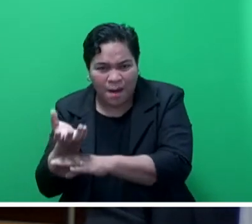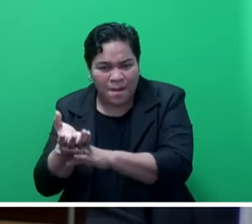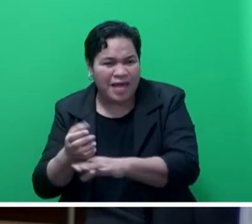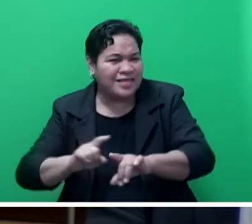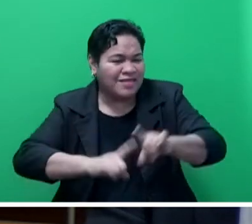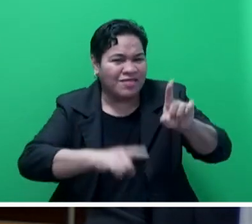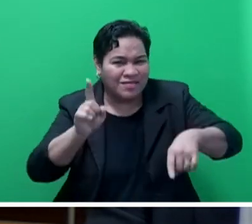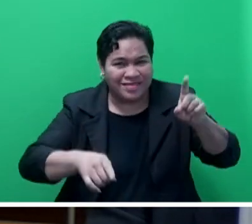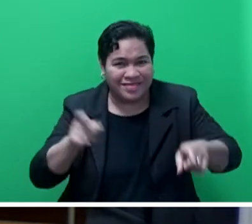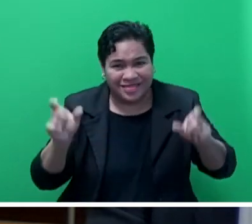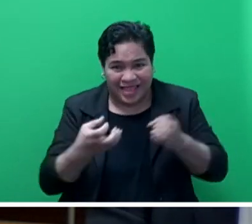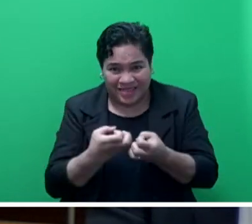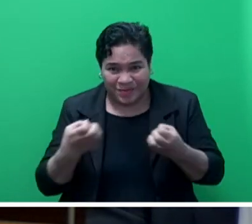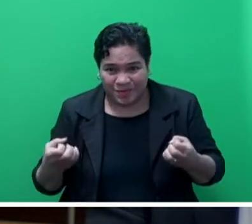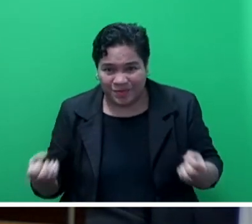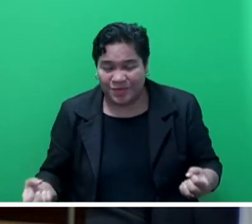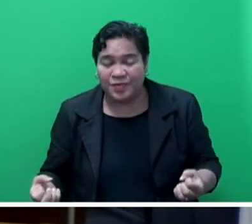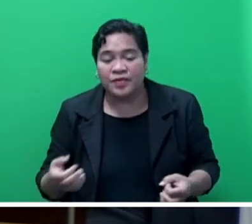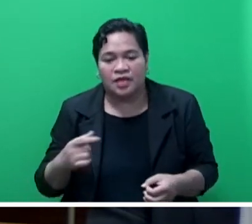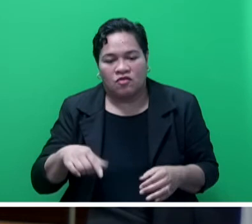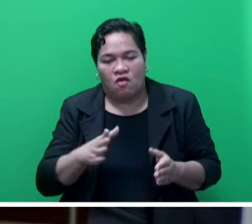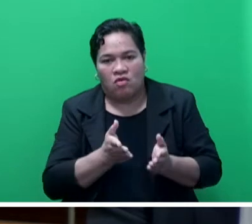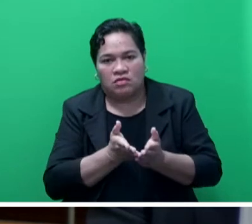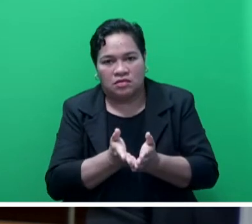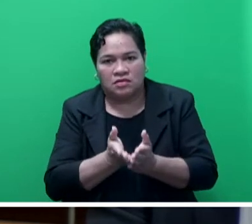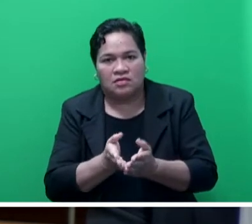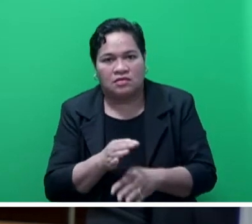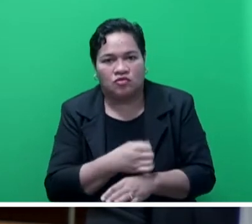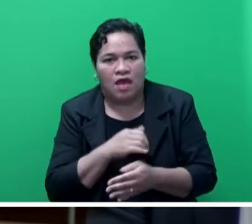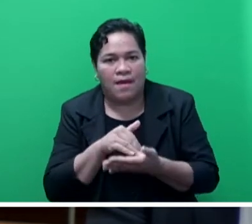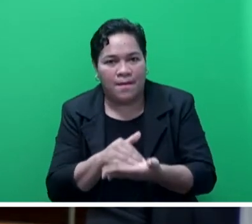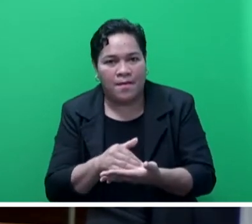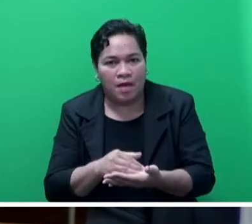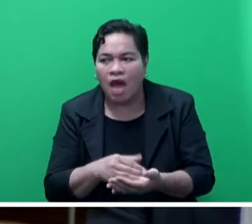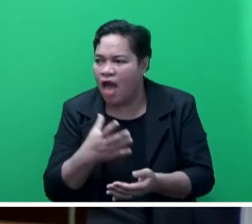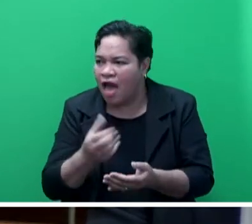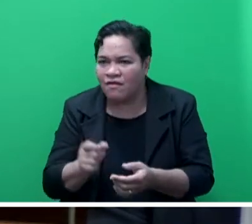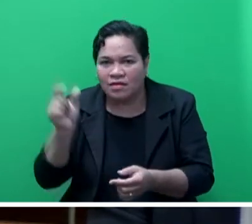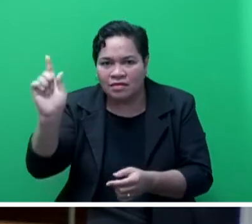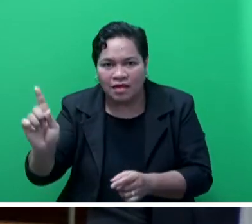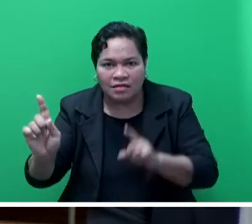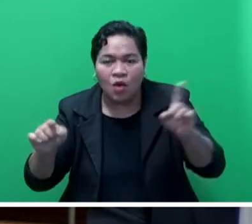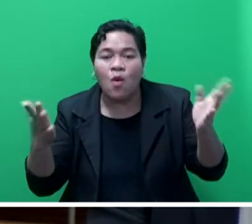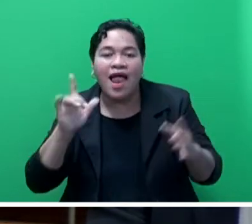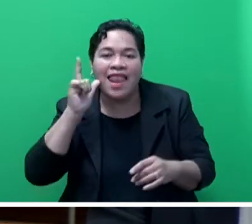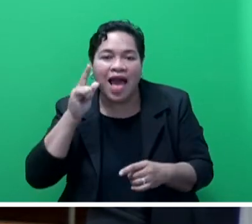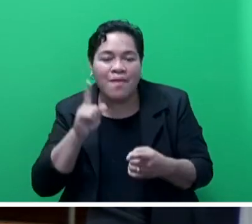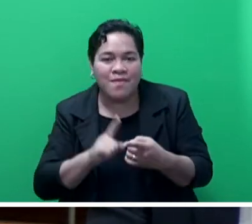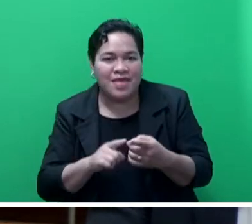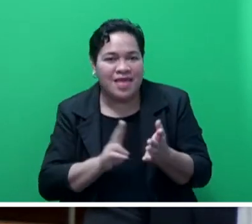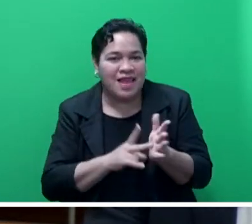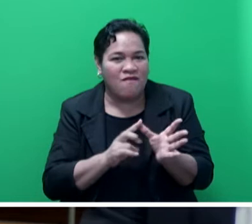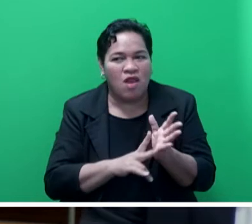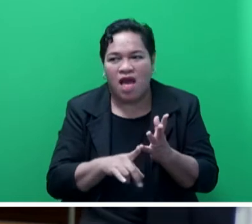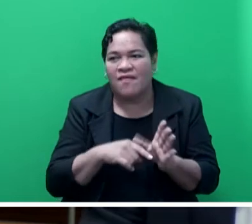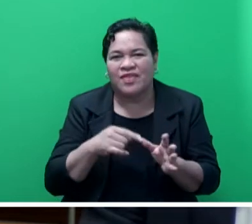marine navigation for all the ships in the waters. These are strategically located, sir, at Lamy, Navula Passage, Vio